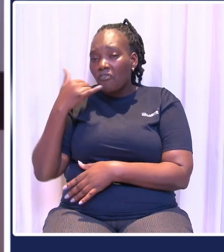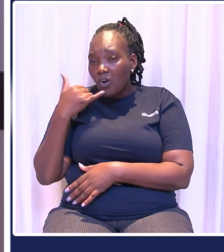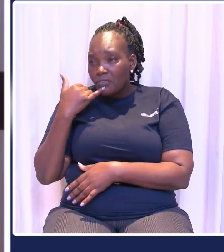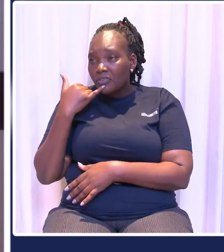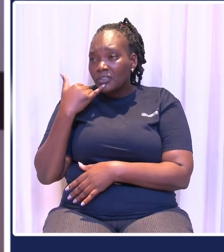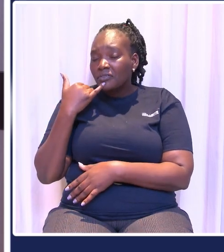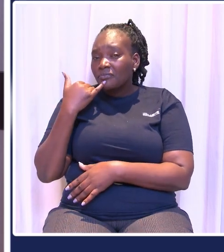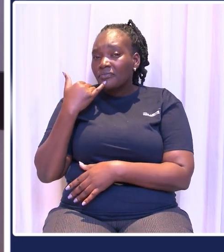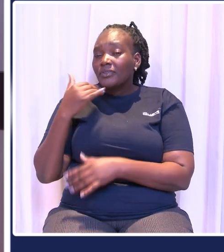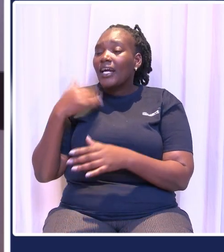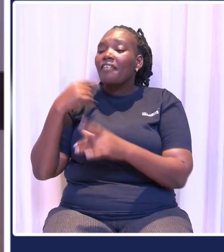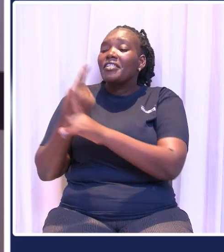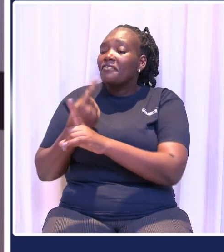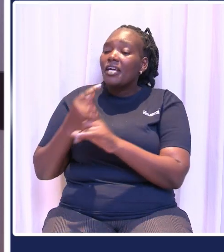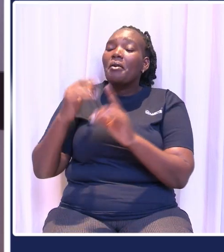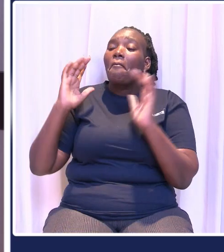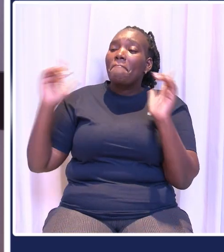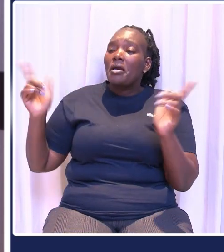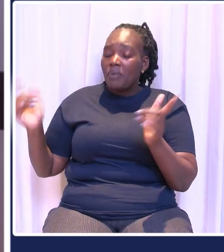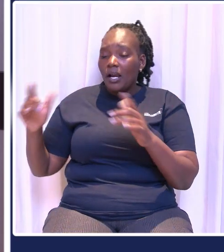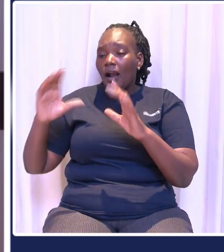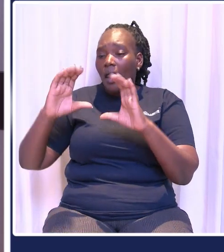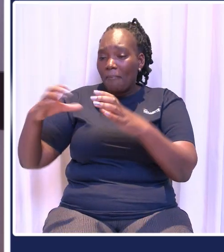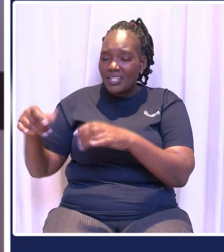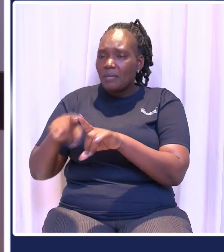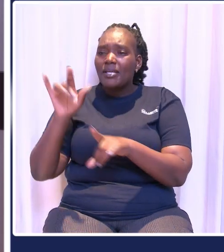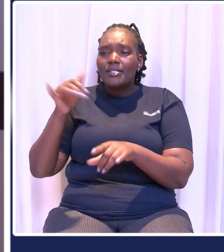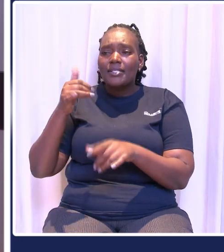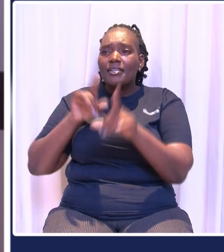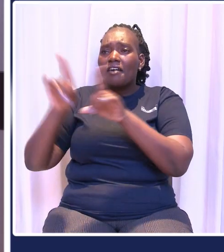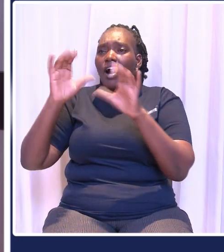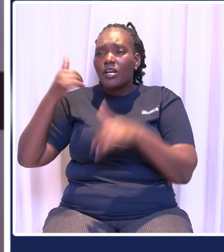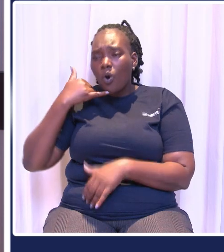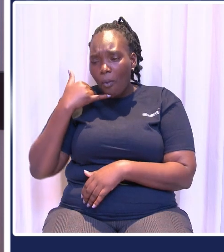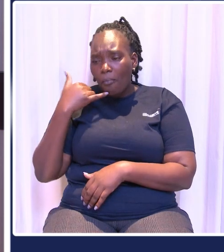very big companies here like Safaricom and all those big companies